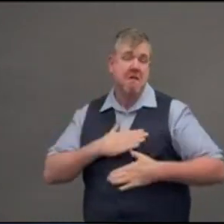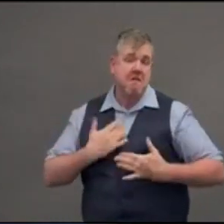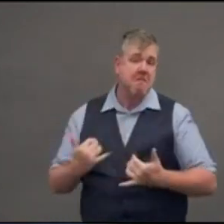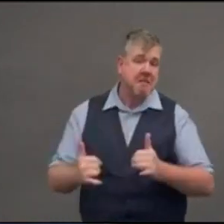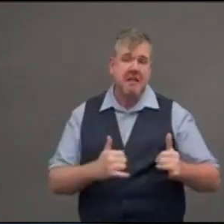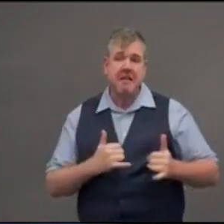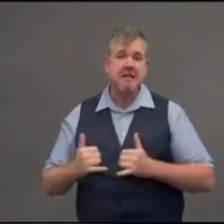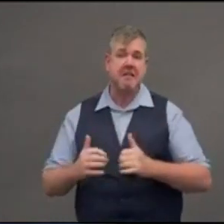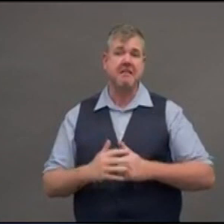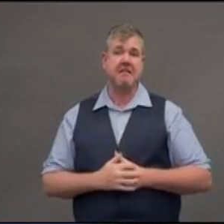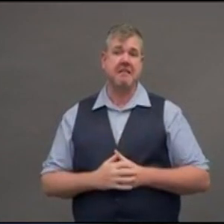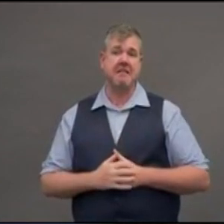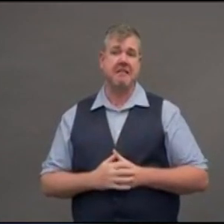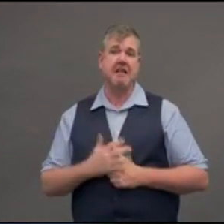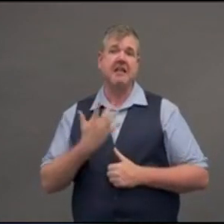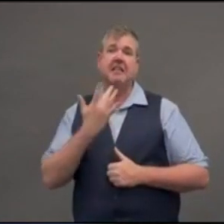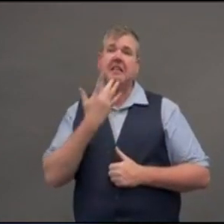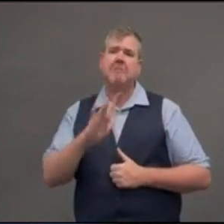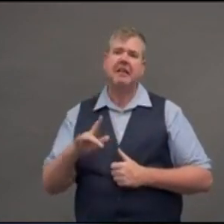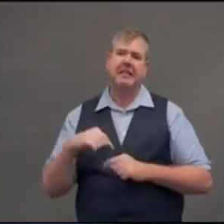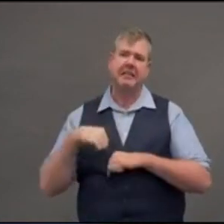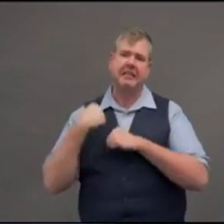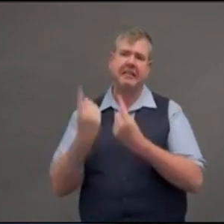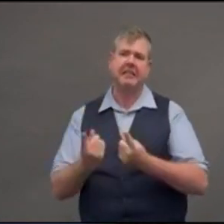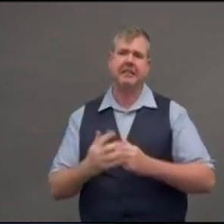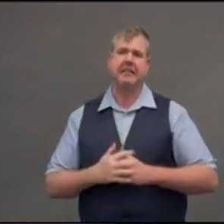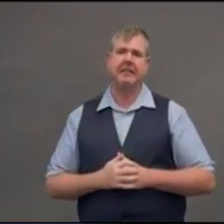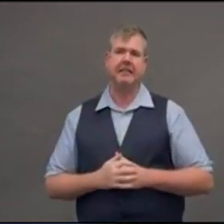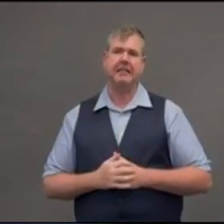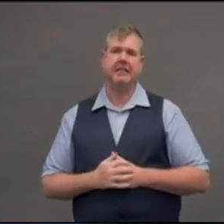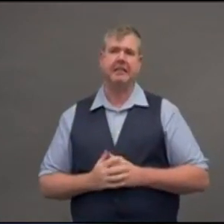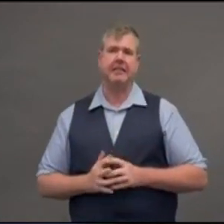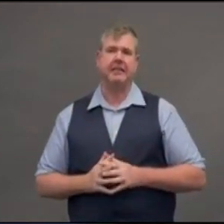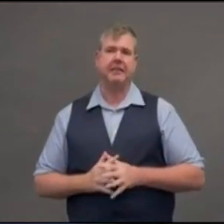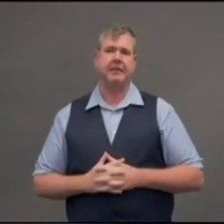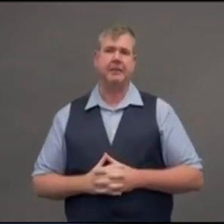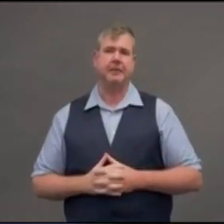lucky. I've been very lucky